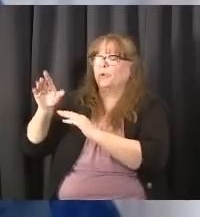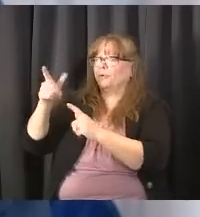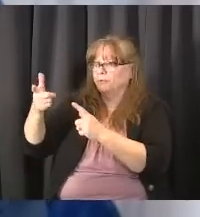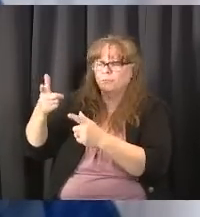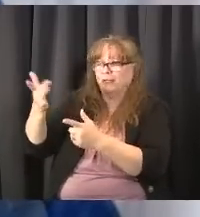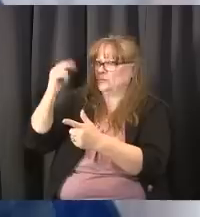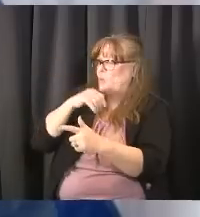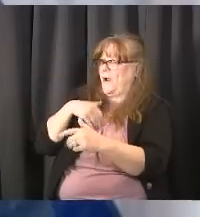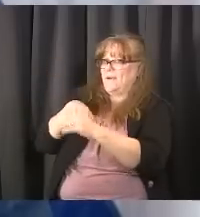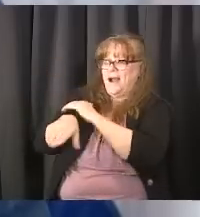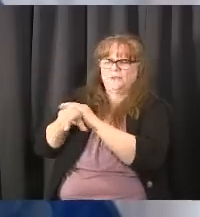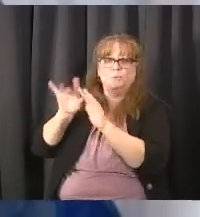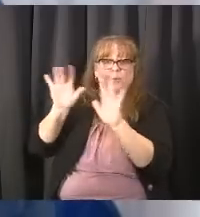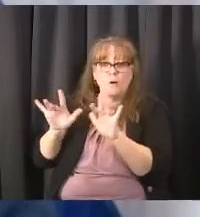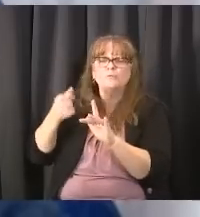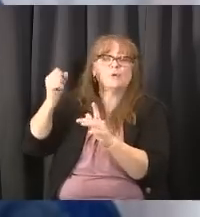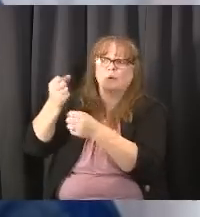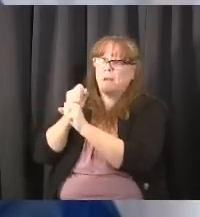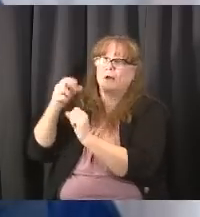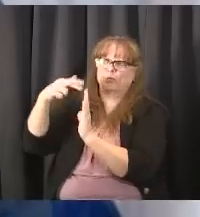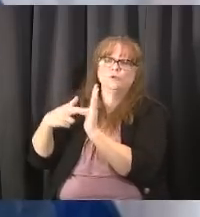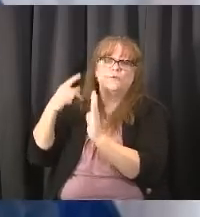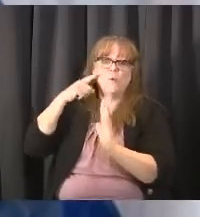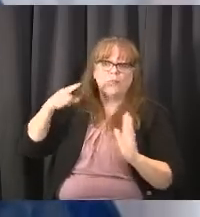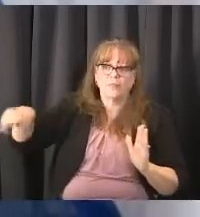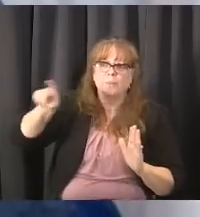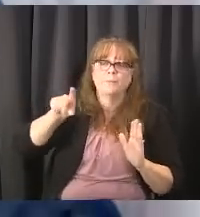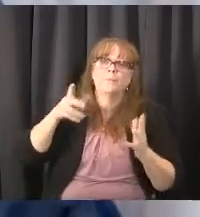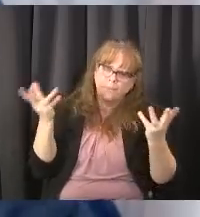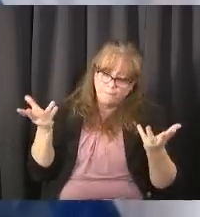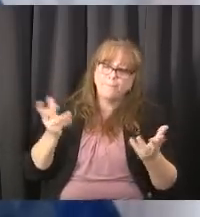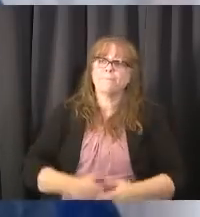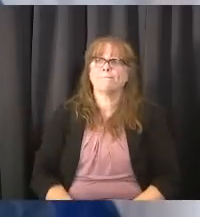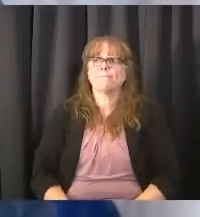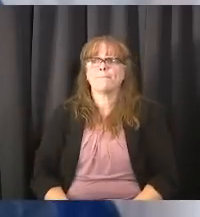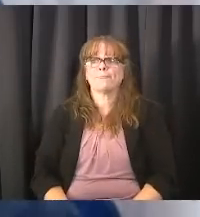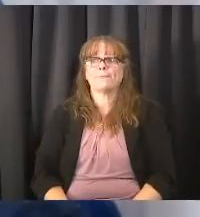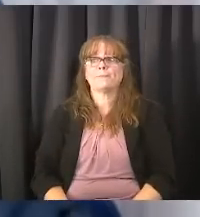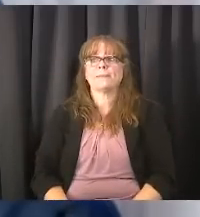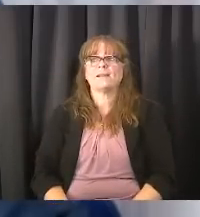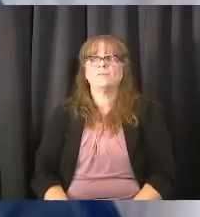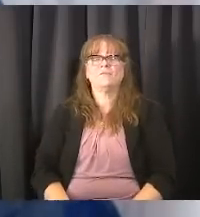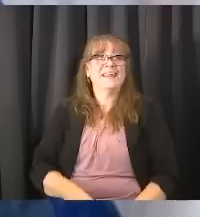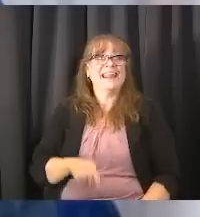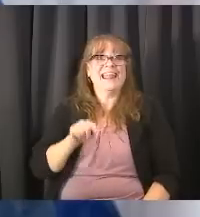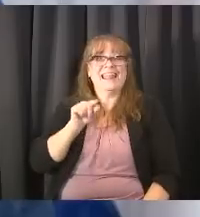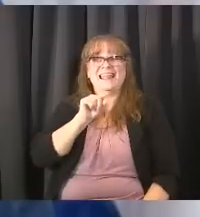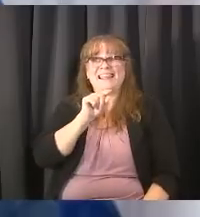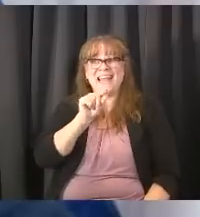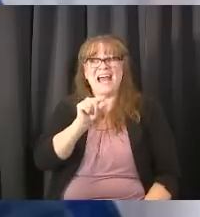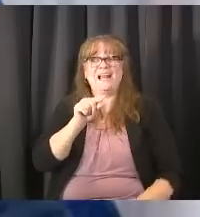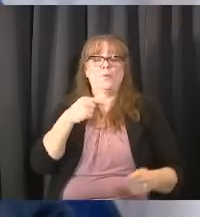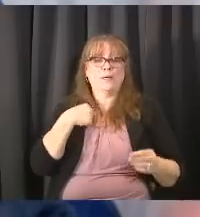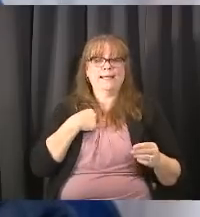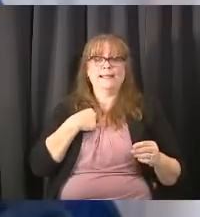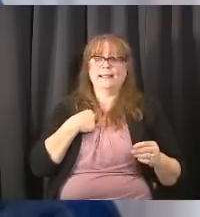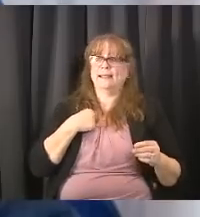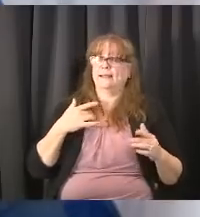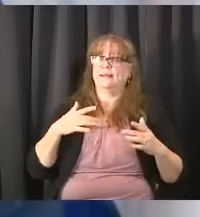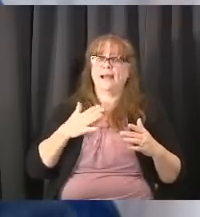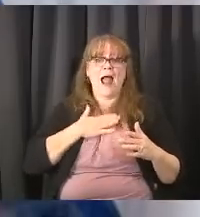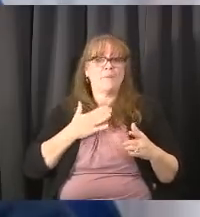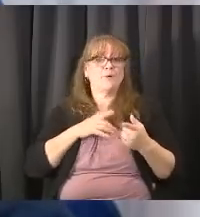but it is occurring in our state, and it's certainly something that we celebrate and support. And to the extent we're able to do that, that also helps making